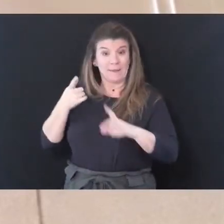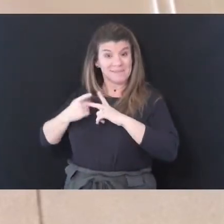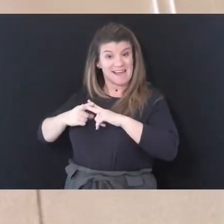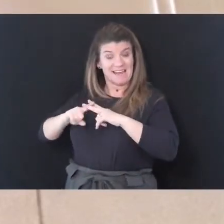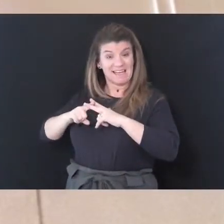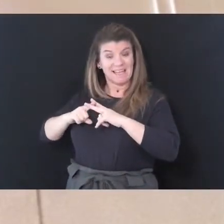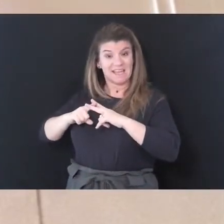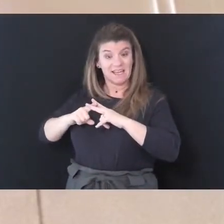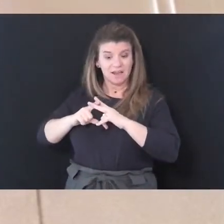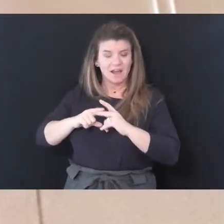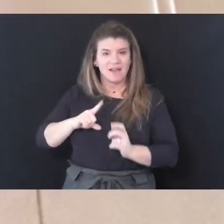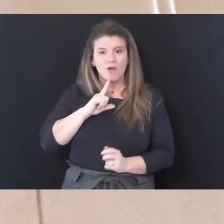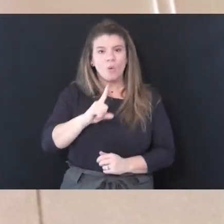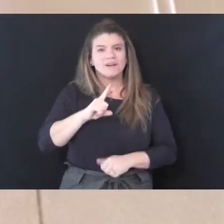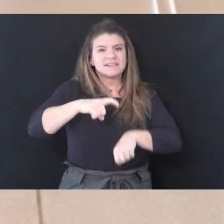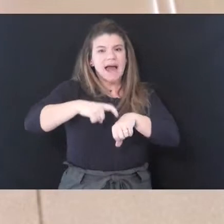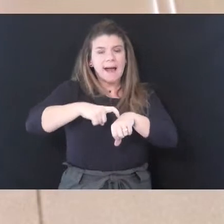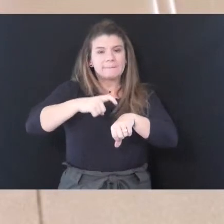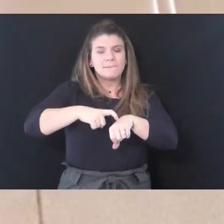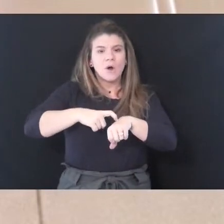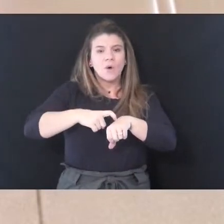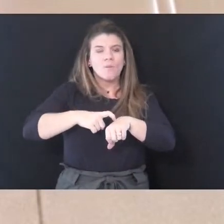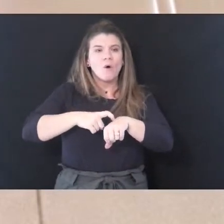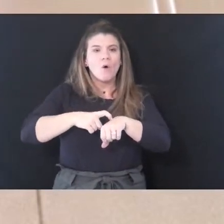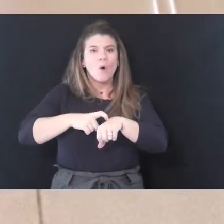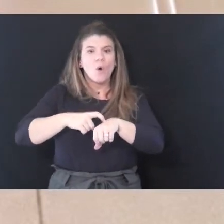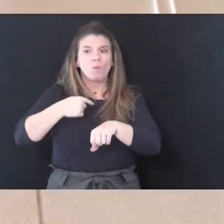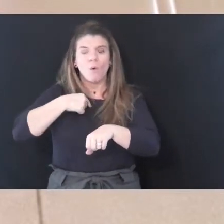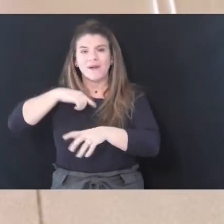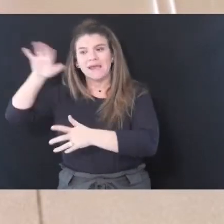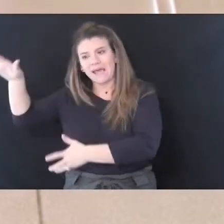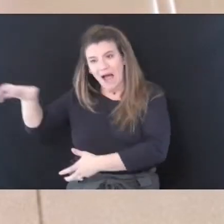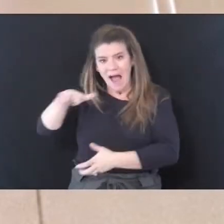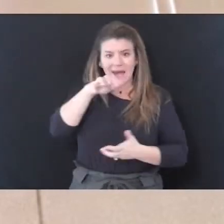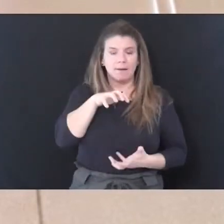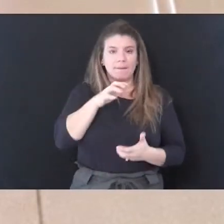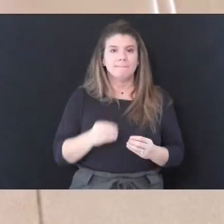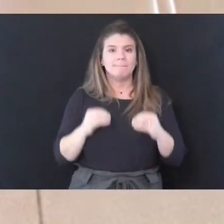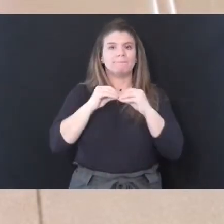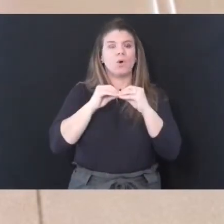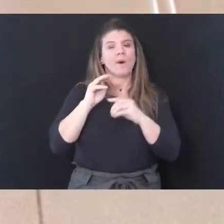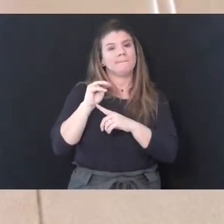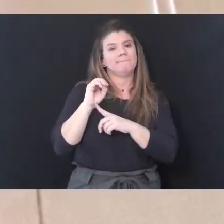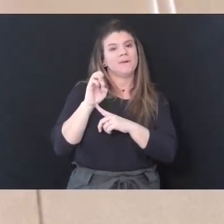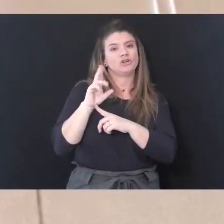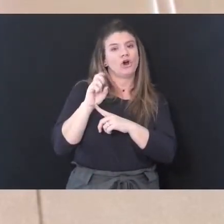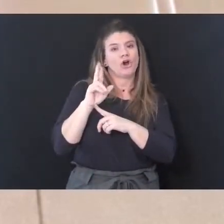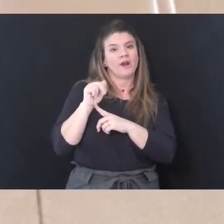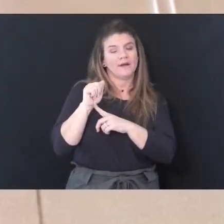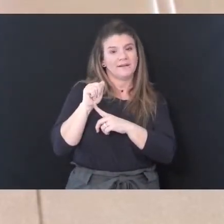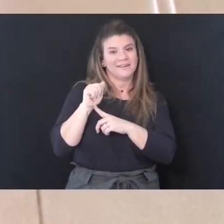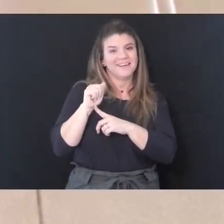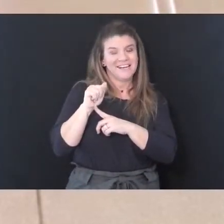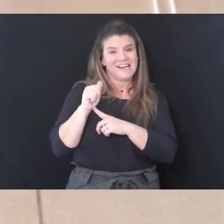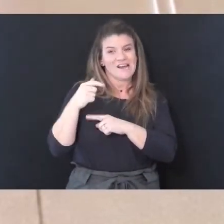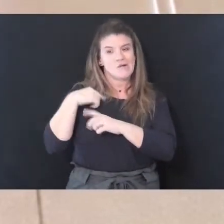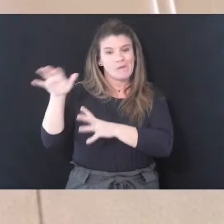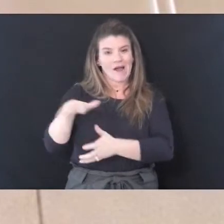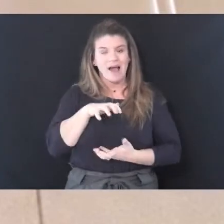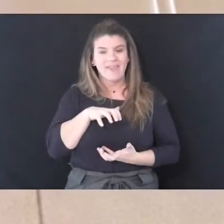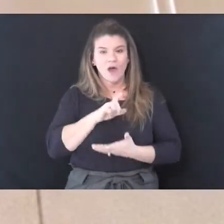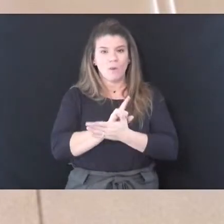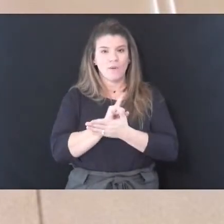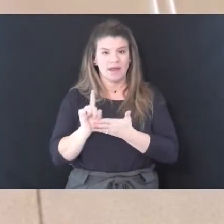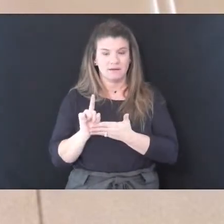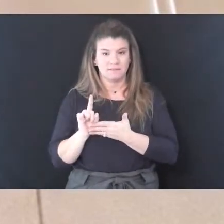there was a period of time where we got a significant amount of Moderna doses that came in a 1 week